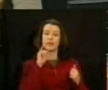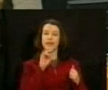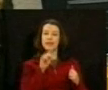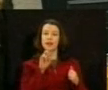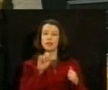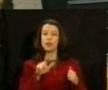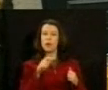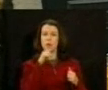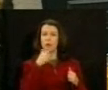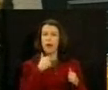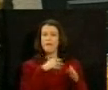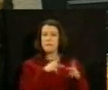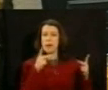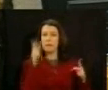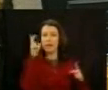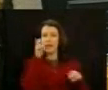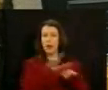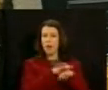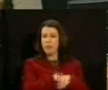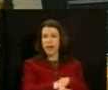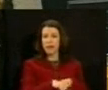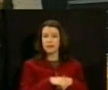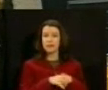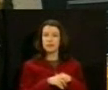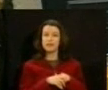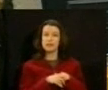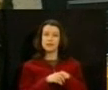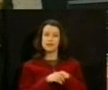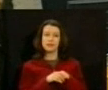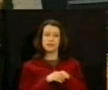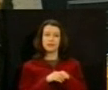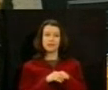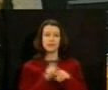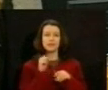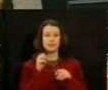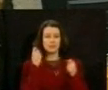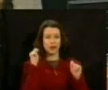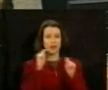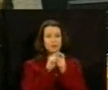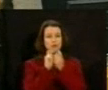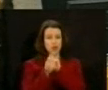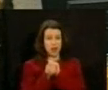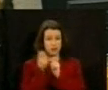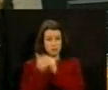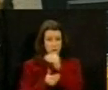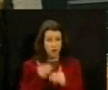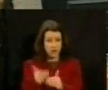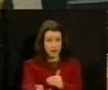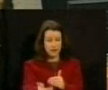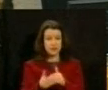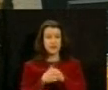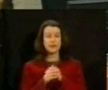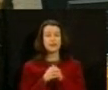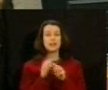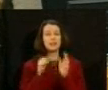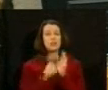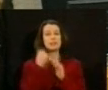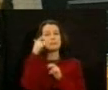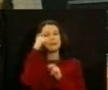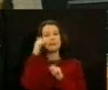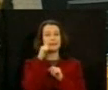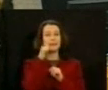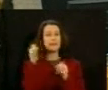on those folks. So, I think trying to change the process just because it doesn't fit someone's